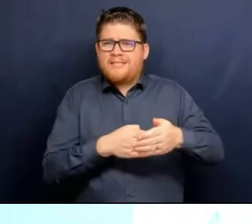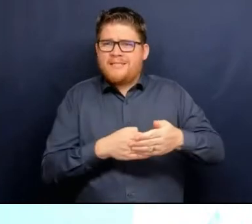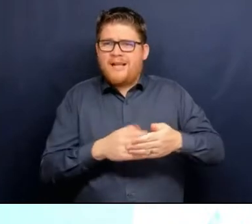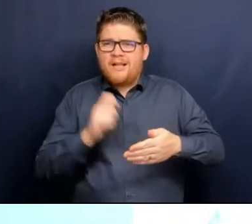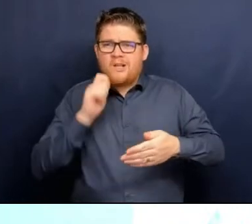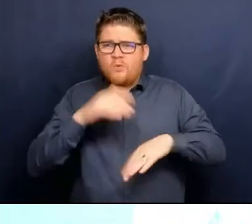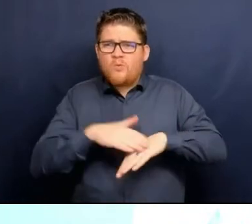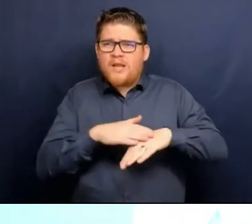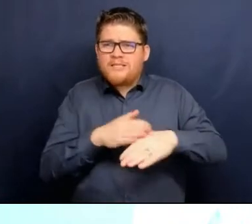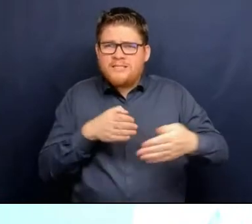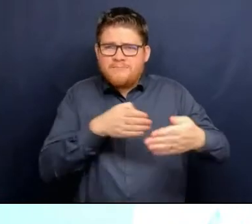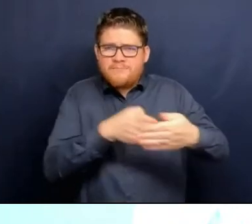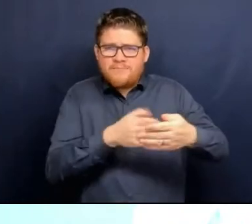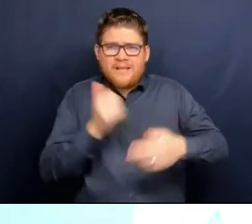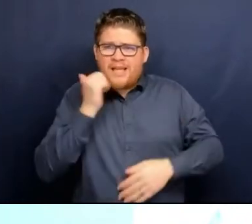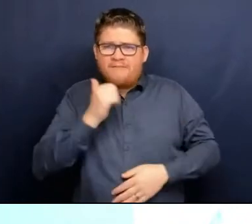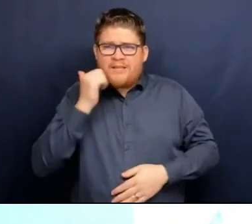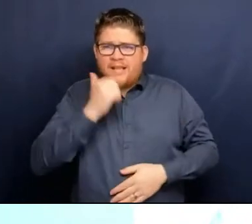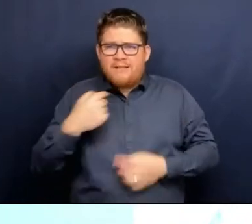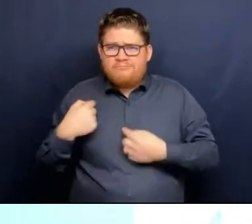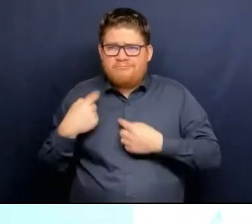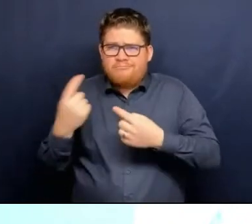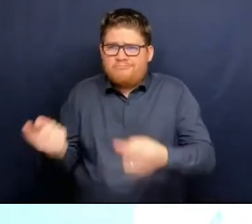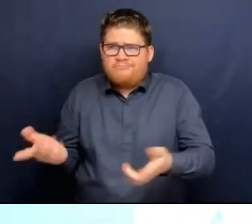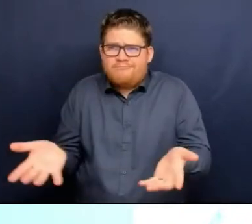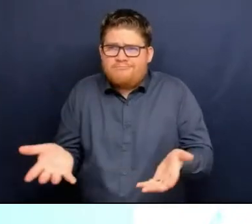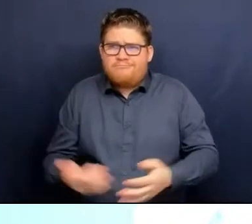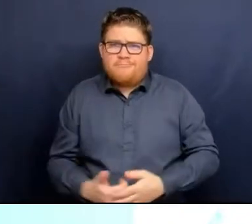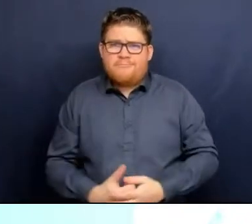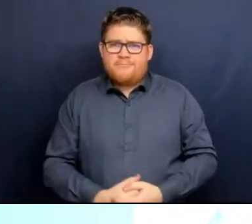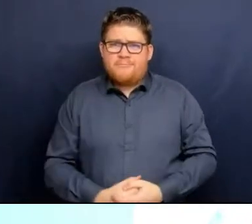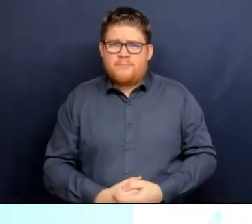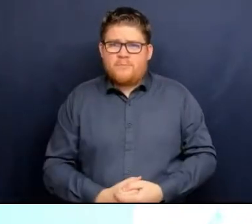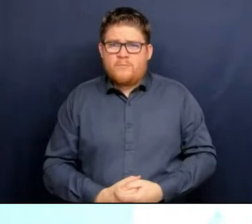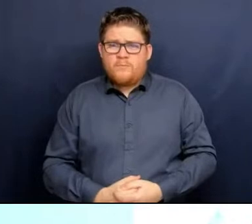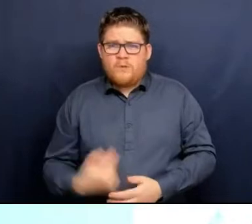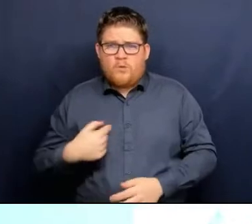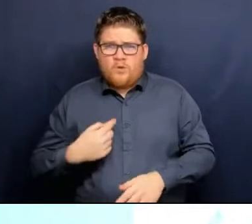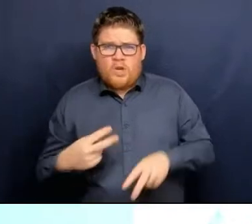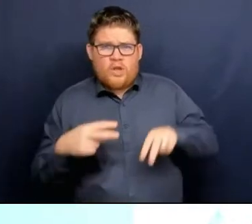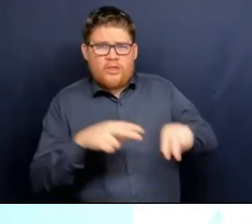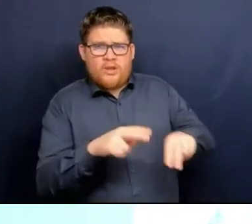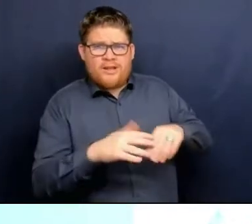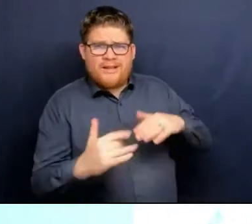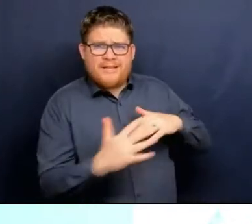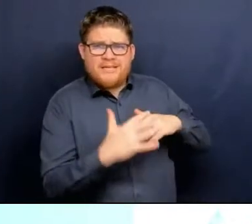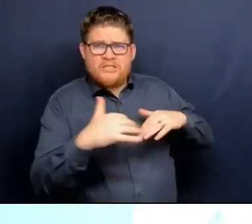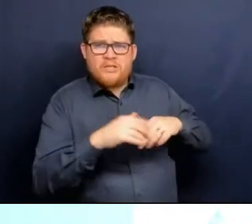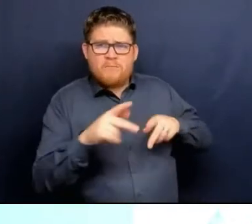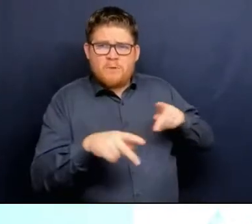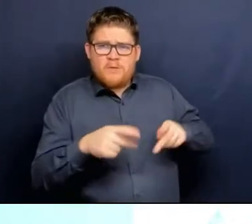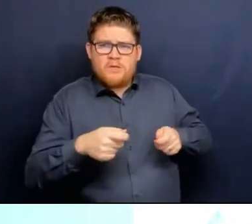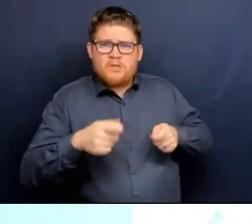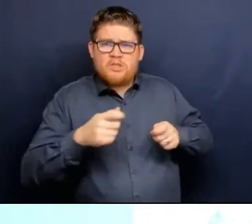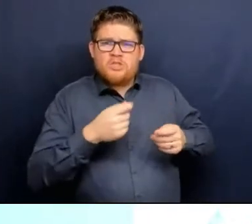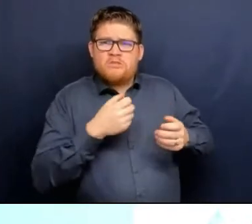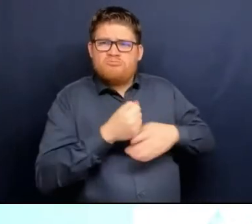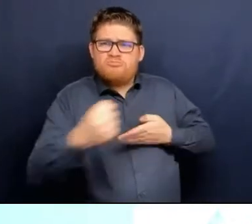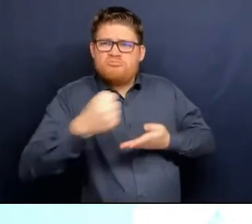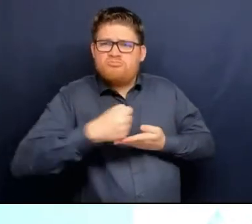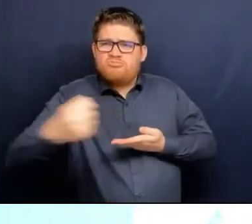number of Indigenous people who are incarcerated in British Columbia and indeed in Canada. We're reviewing in an all-party committee the Police